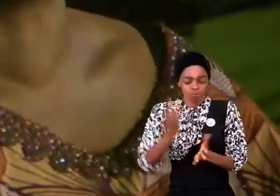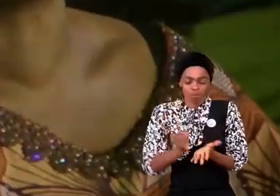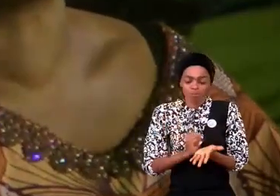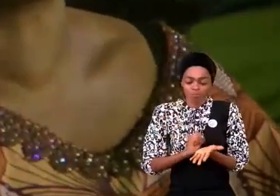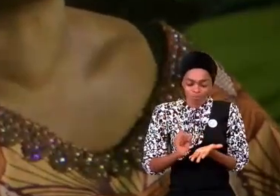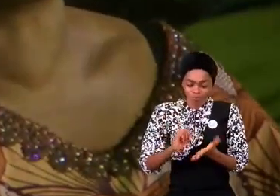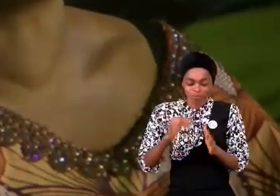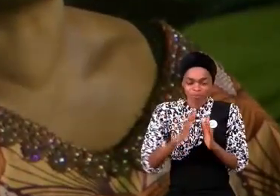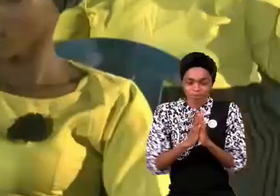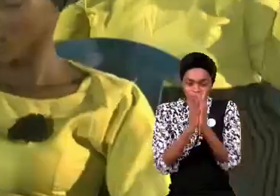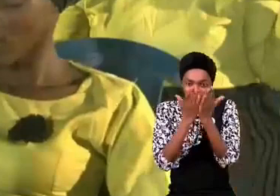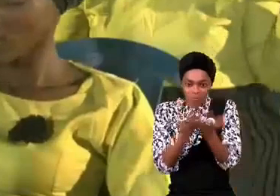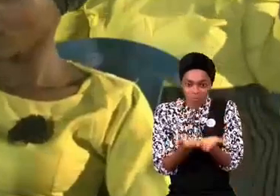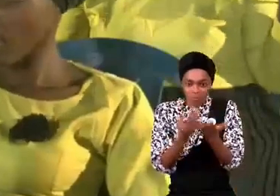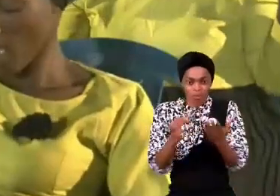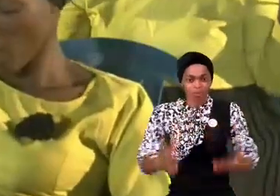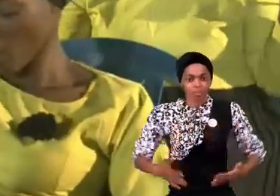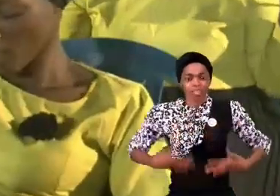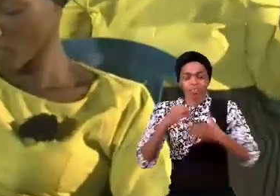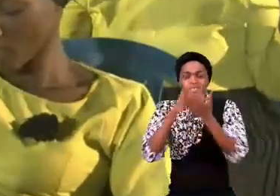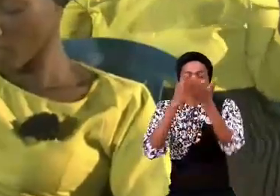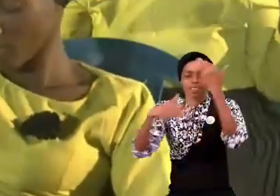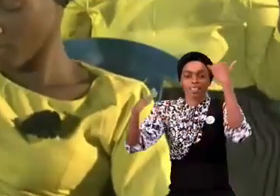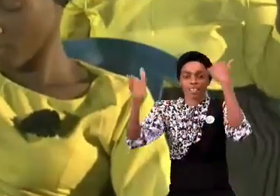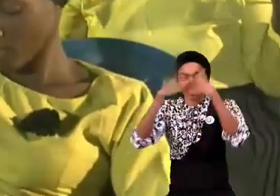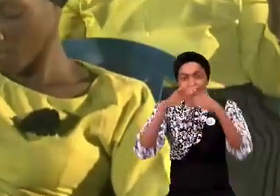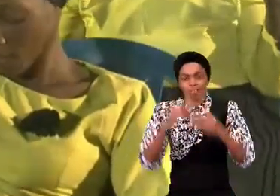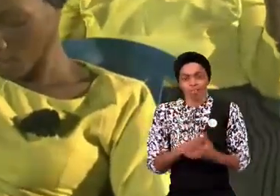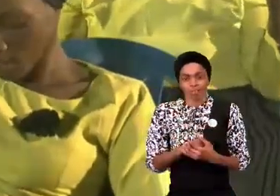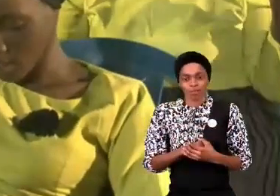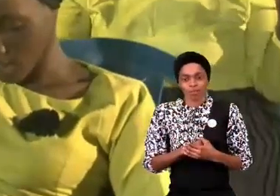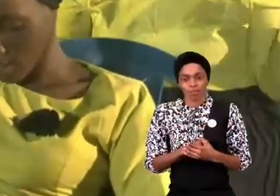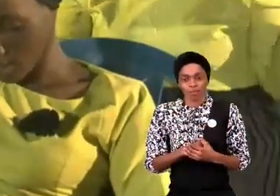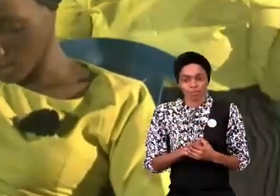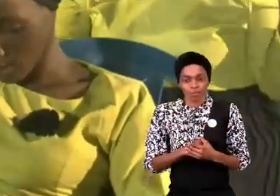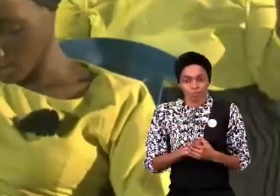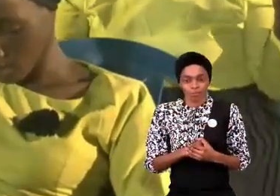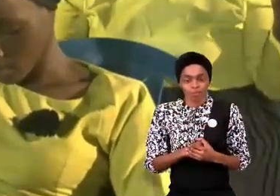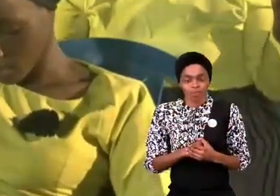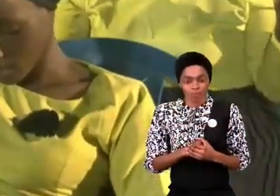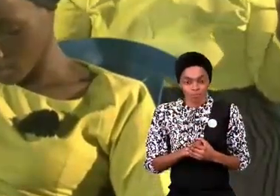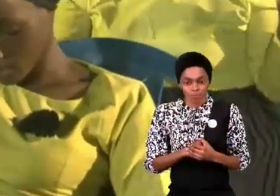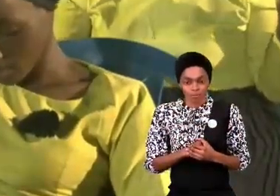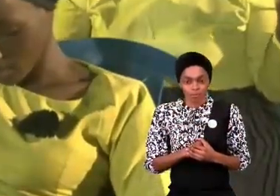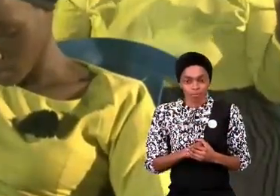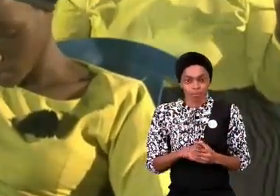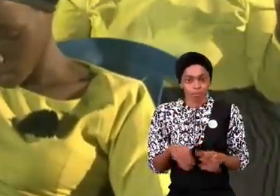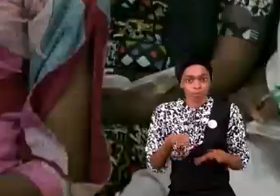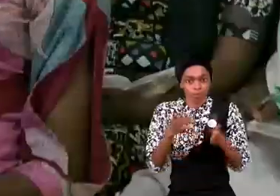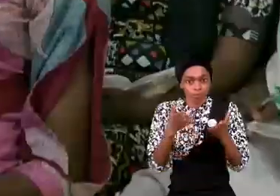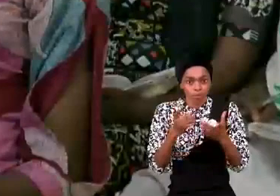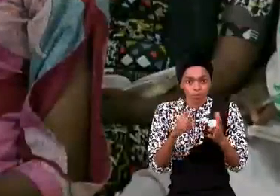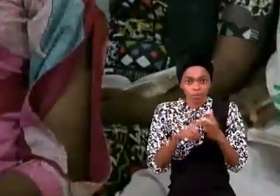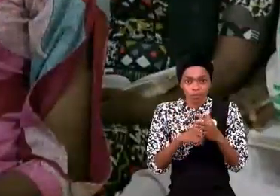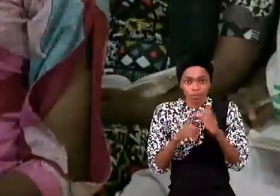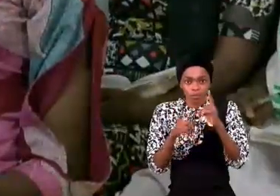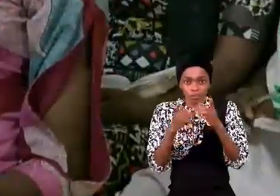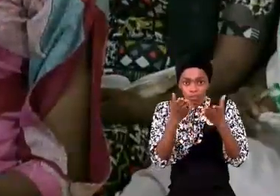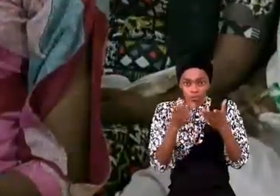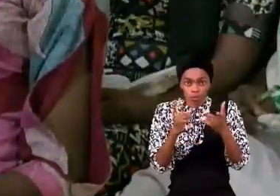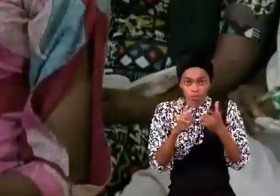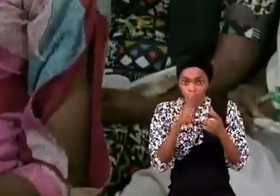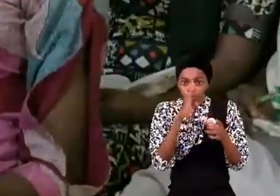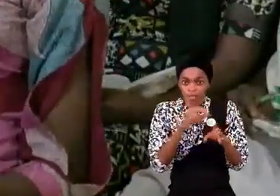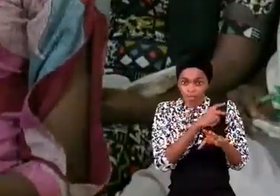want that? Do you want to be in the kingdom of his dear son? Do you want to have the joy of